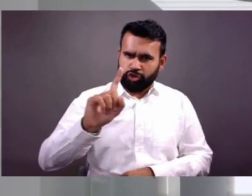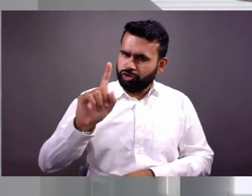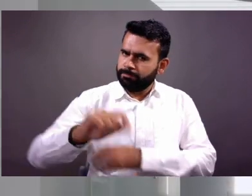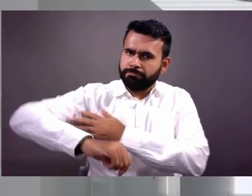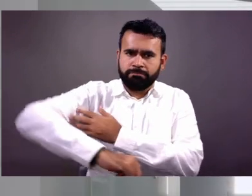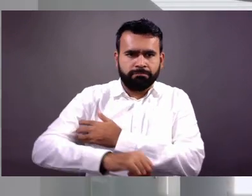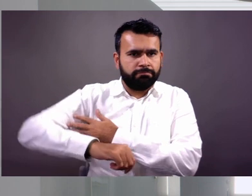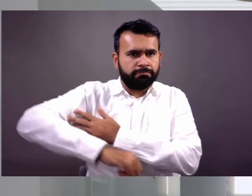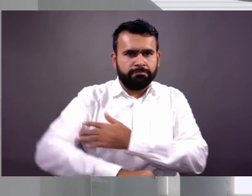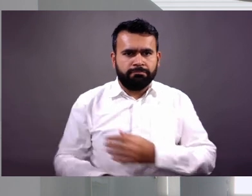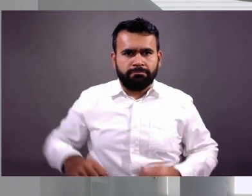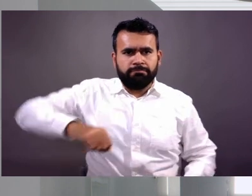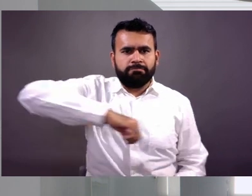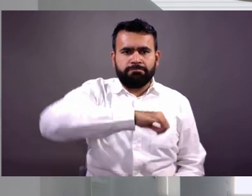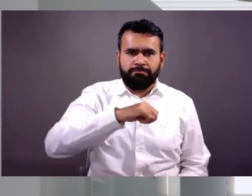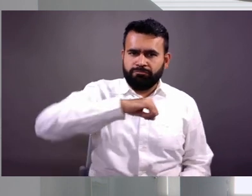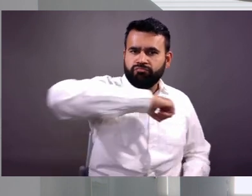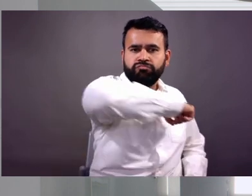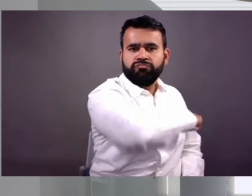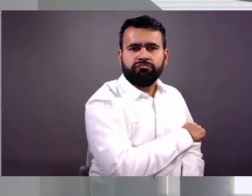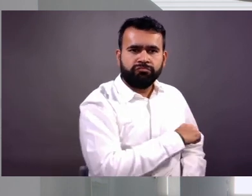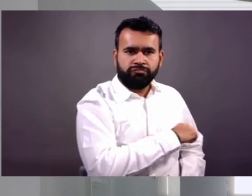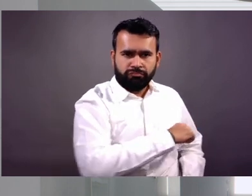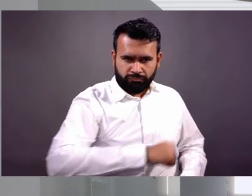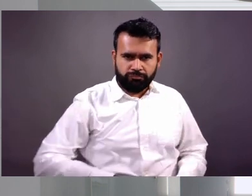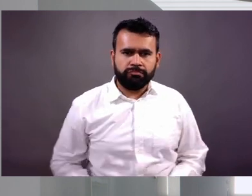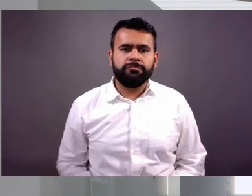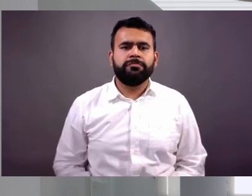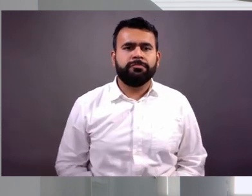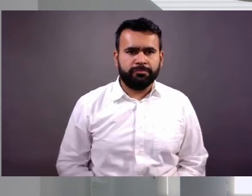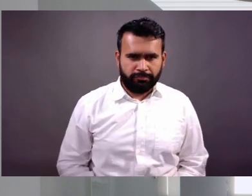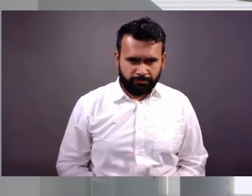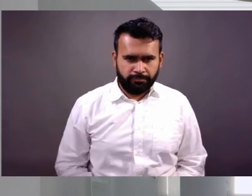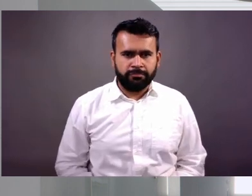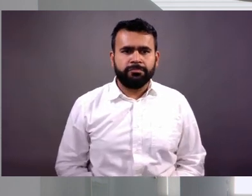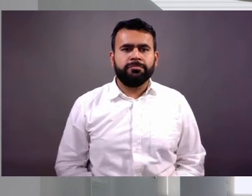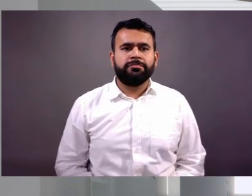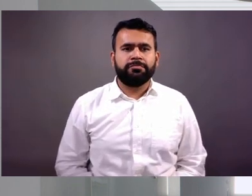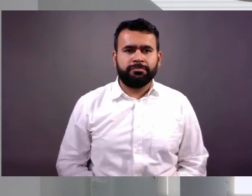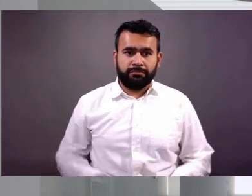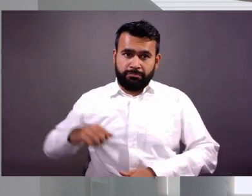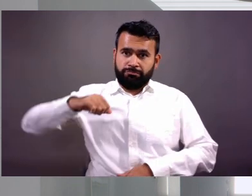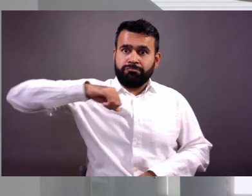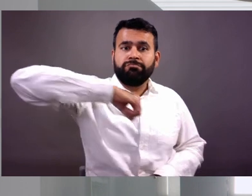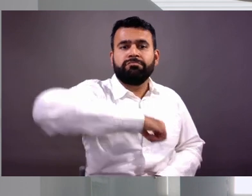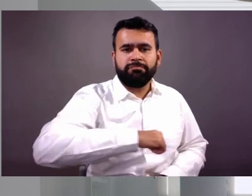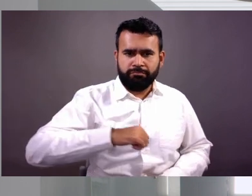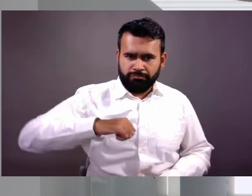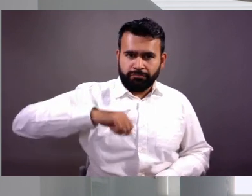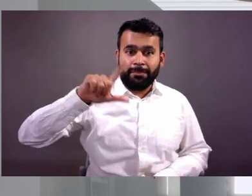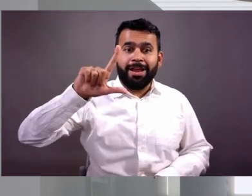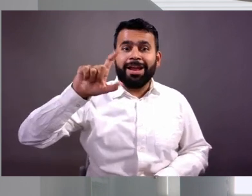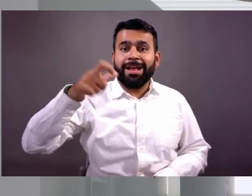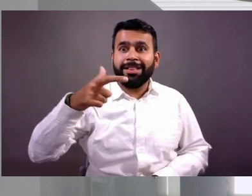you like where you're going, and then like you're going to be directed wherever your arm's going, and your leg is also going